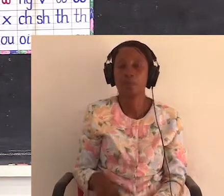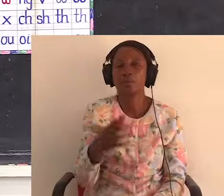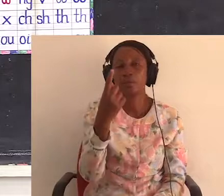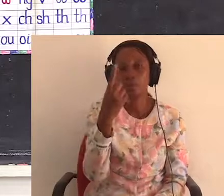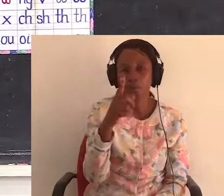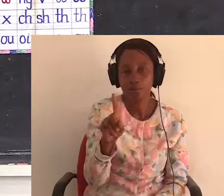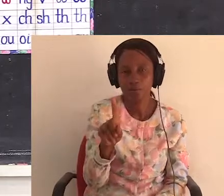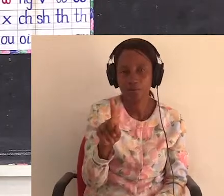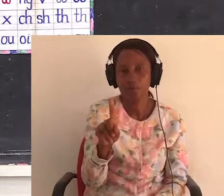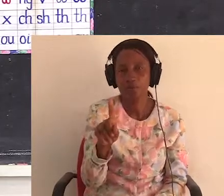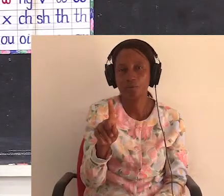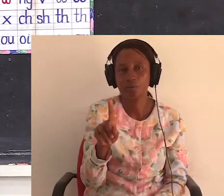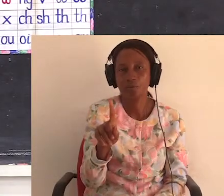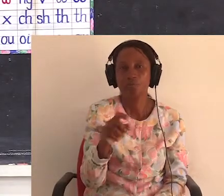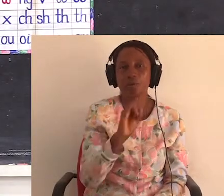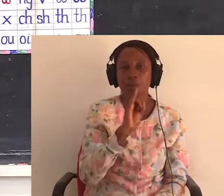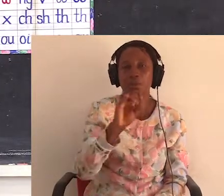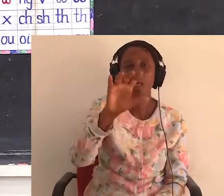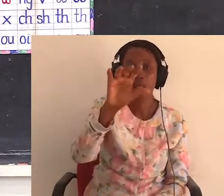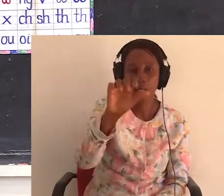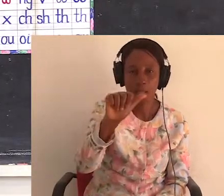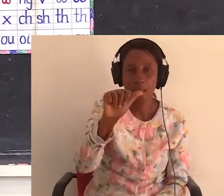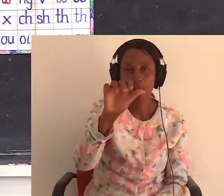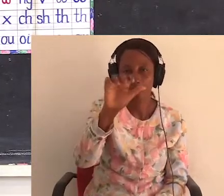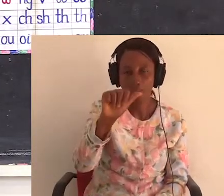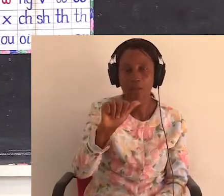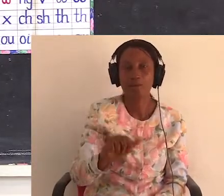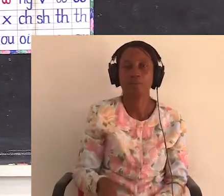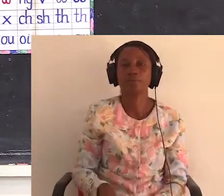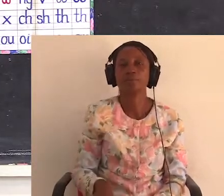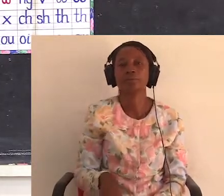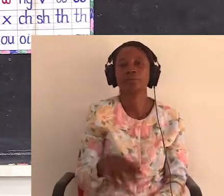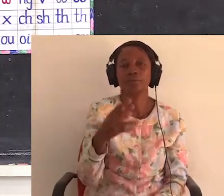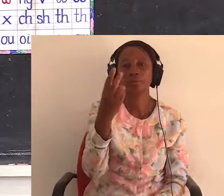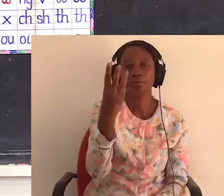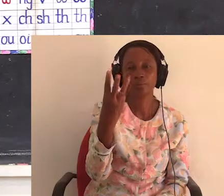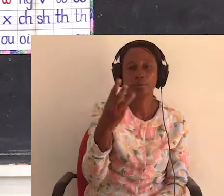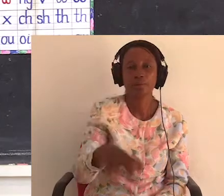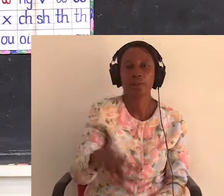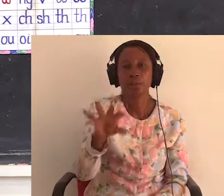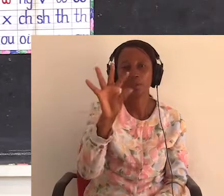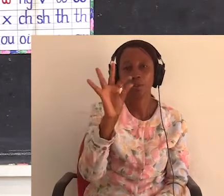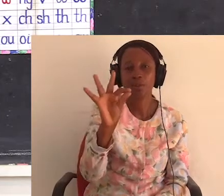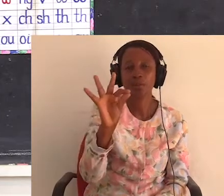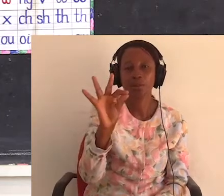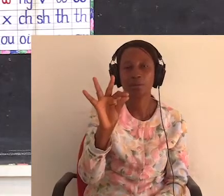What's the initial sound of the word ant? A. We move T.